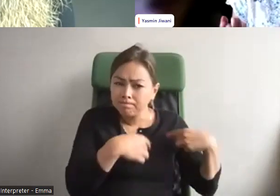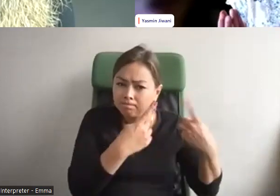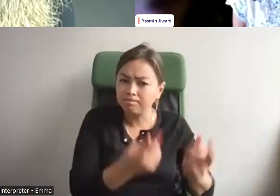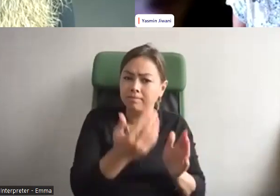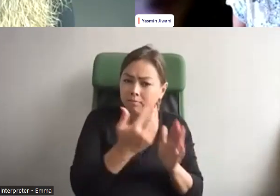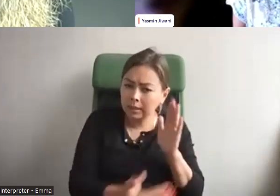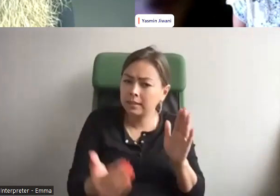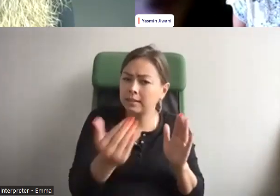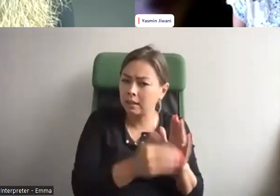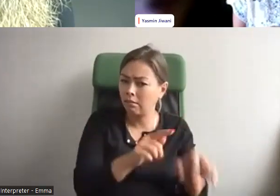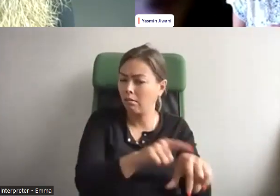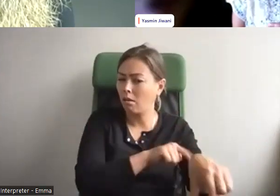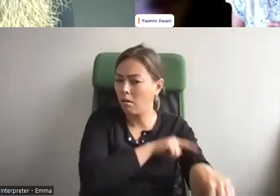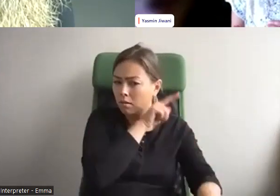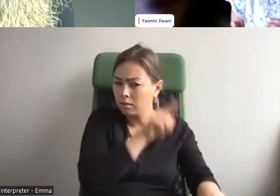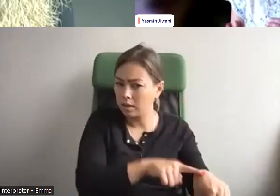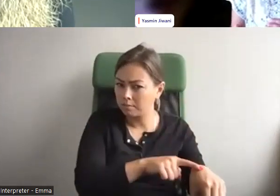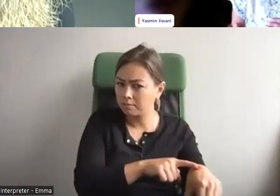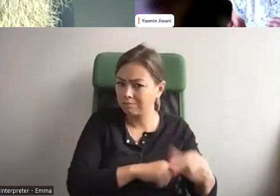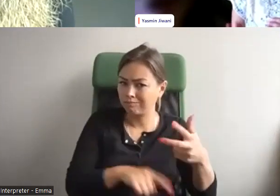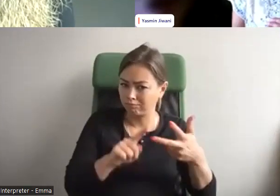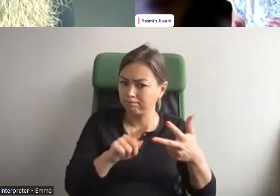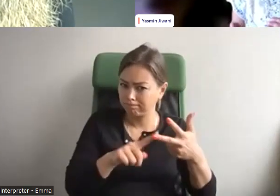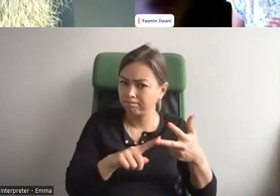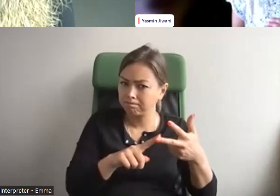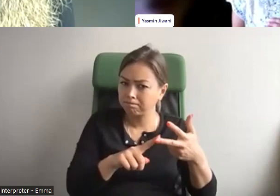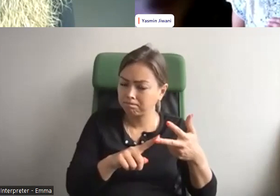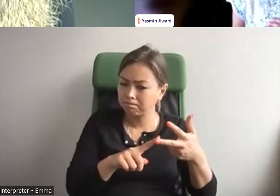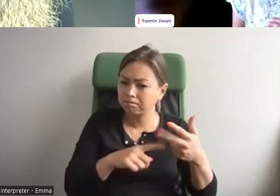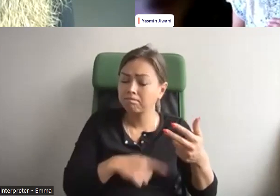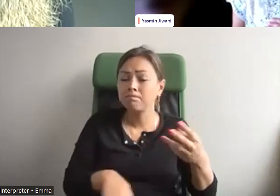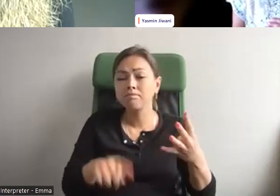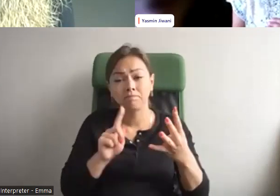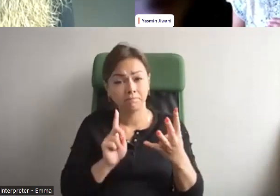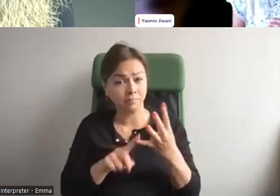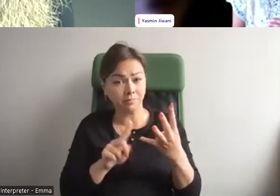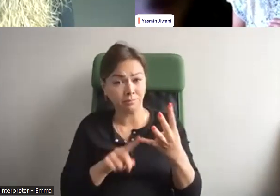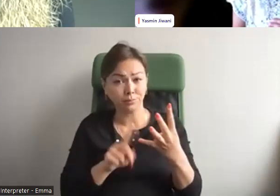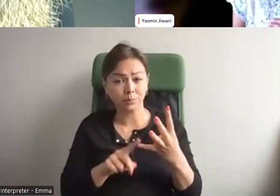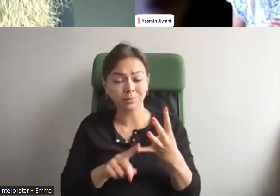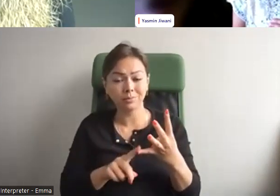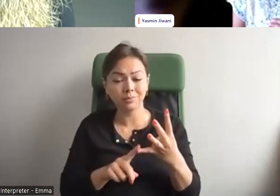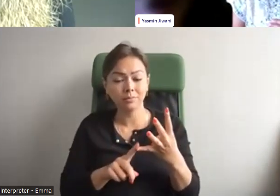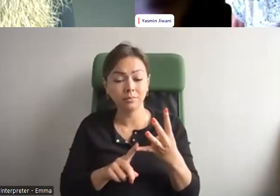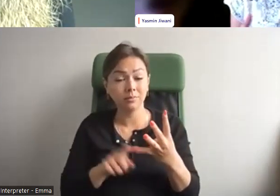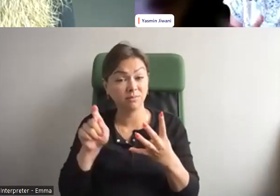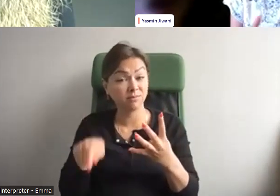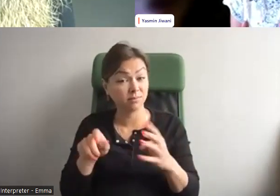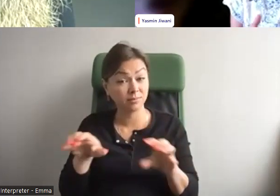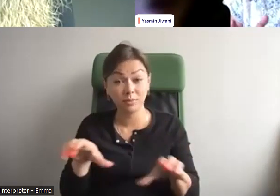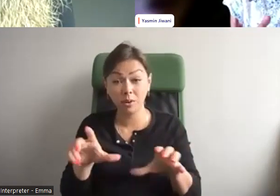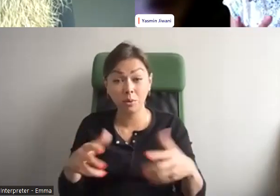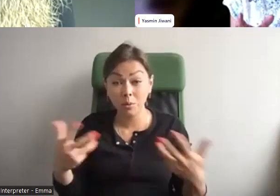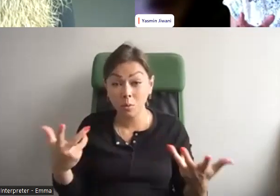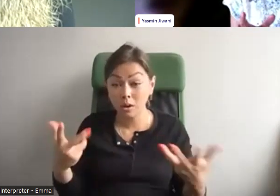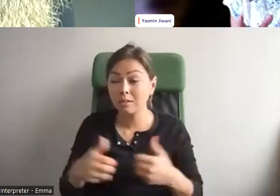So that's one other thing. And then I think the final thing is also sort of like to step in and